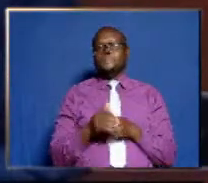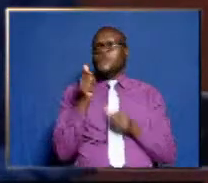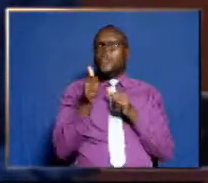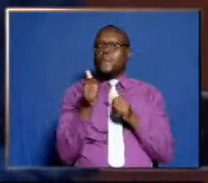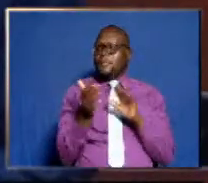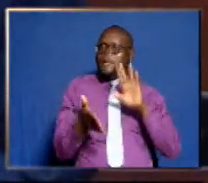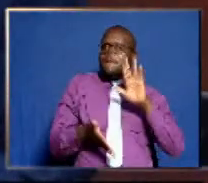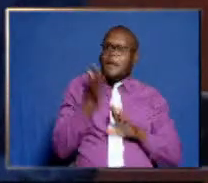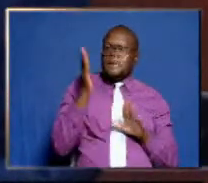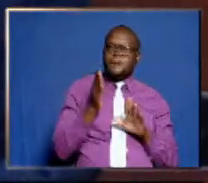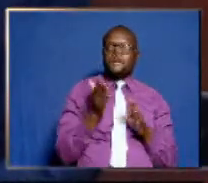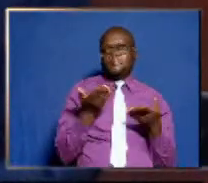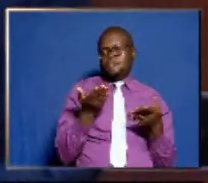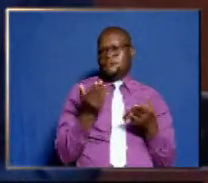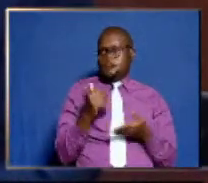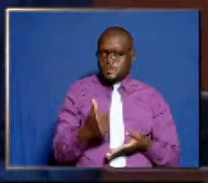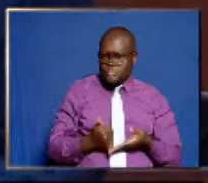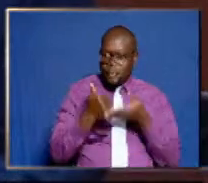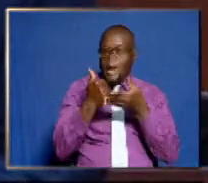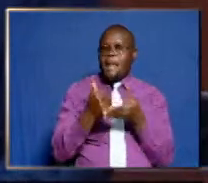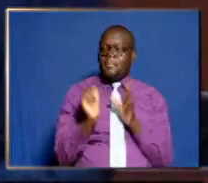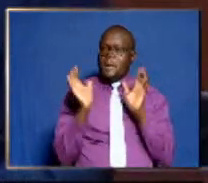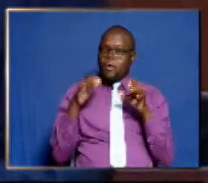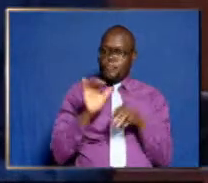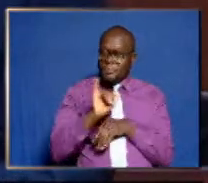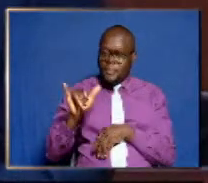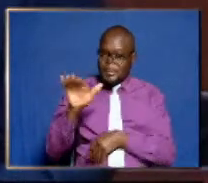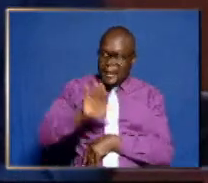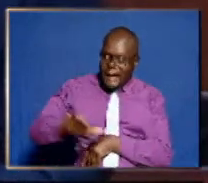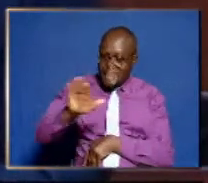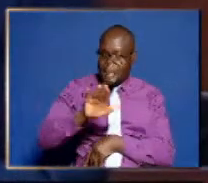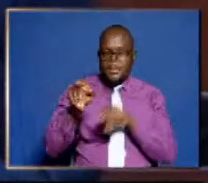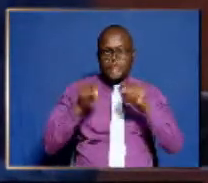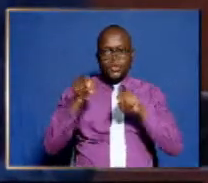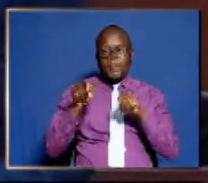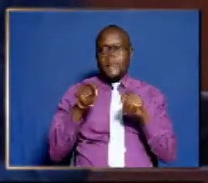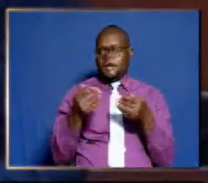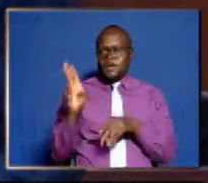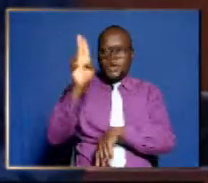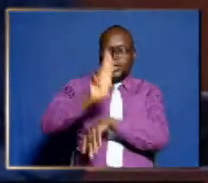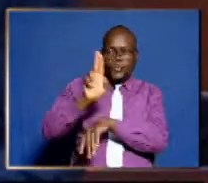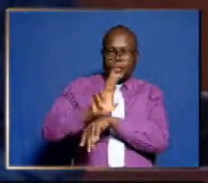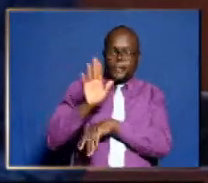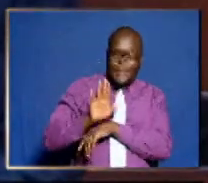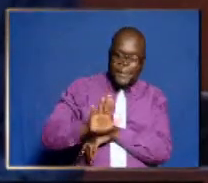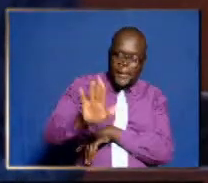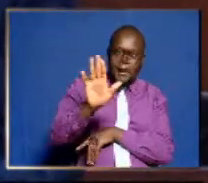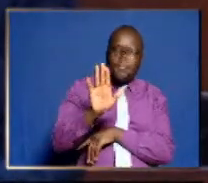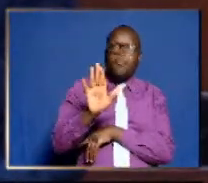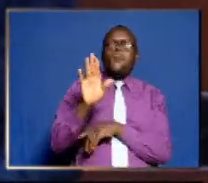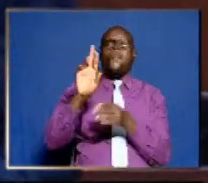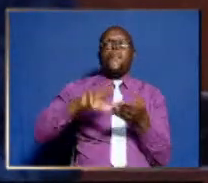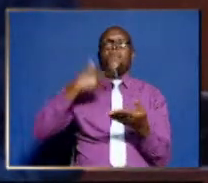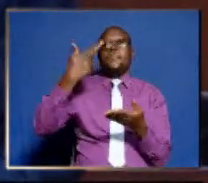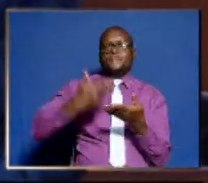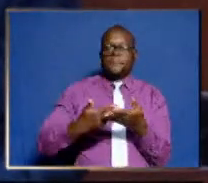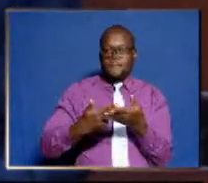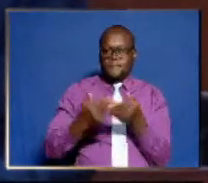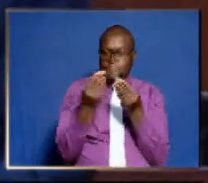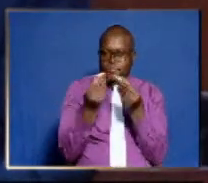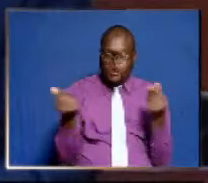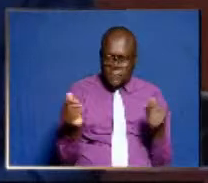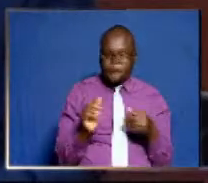steps are in place to assist communities in those areas to manage and utilize the available resources and